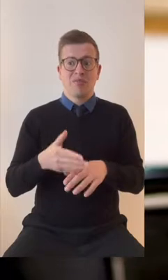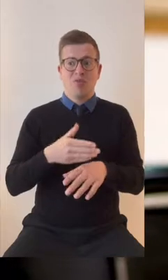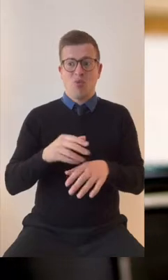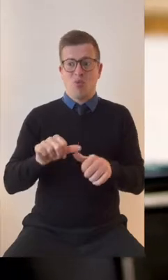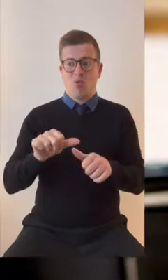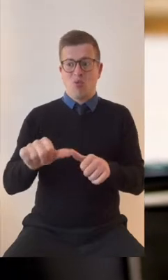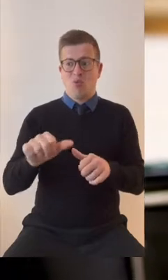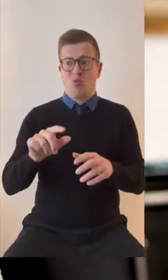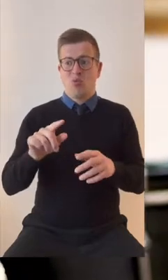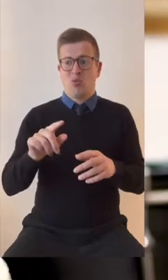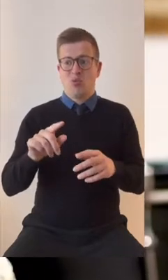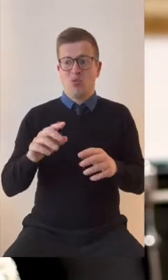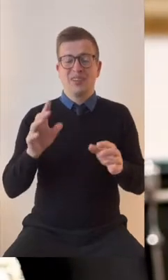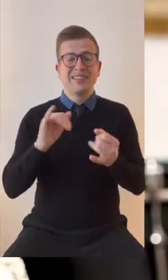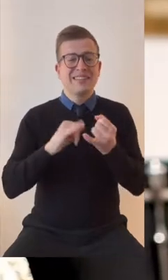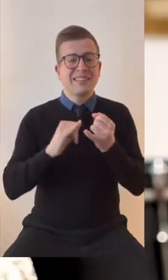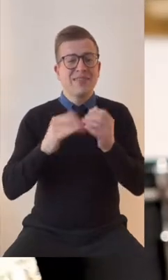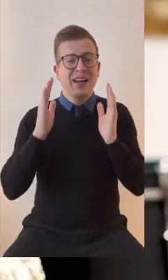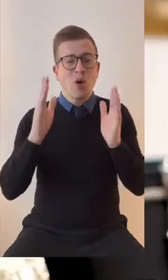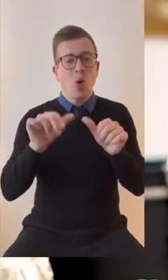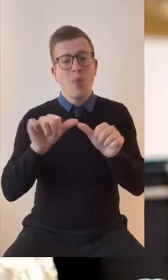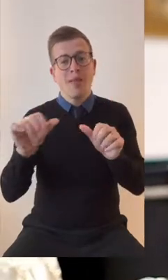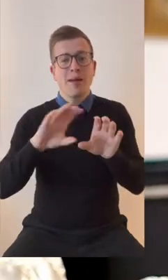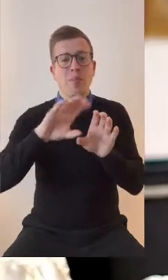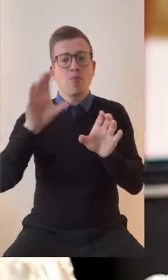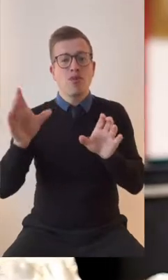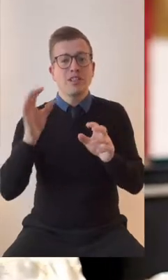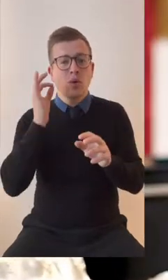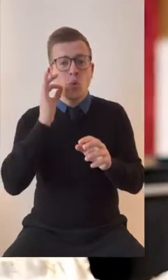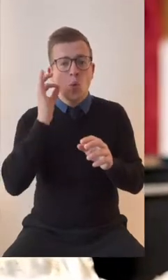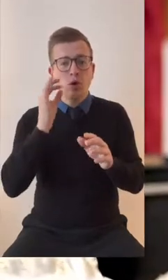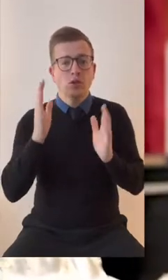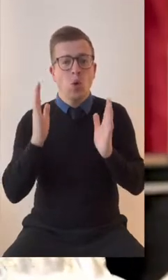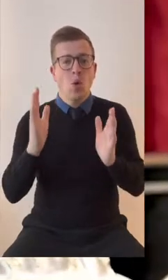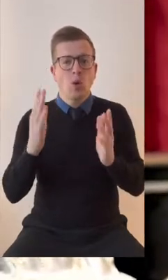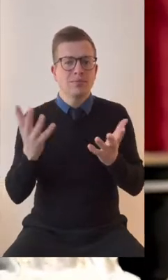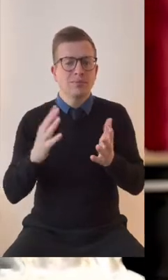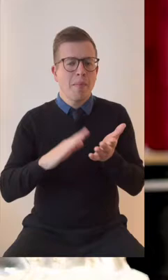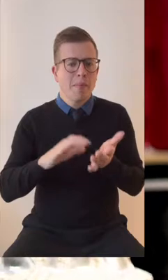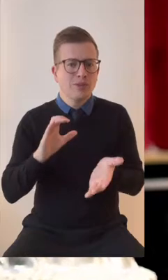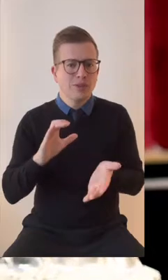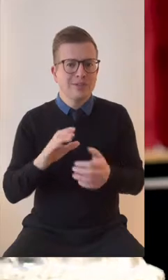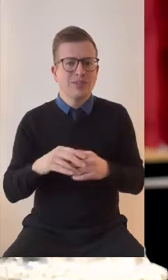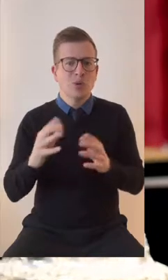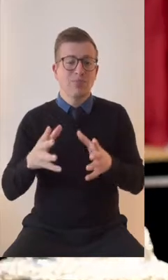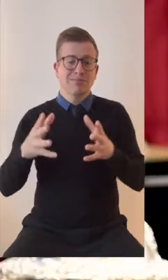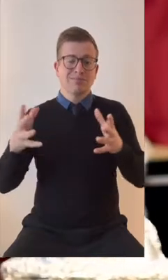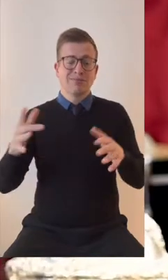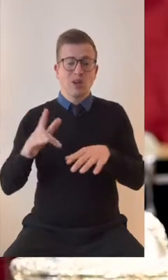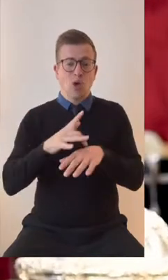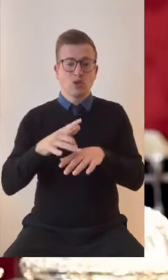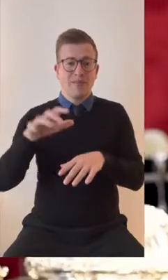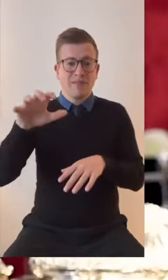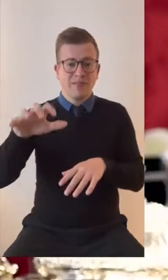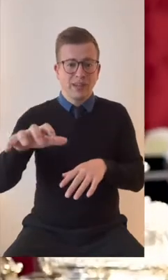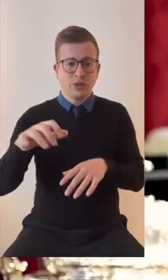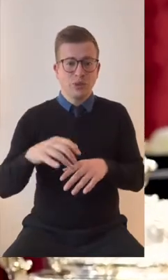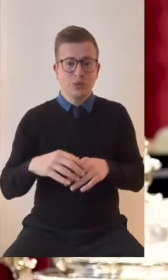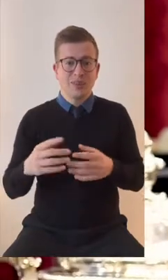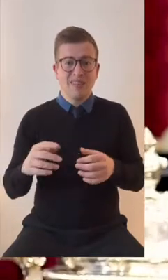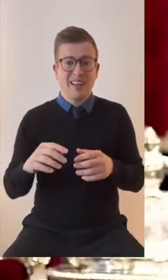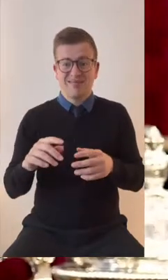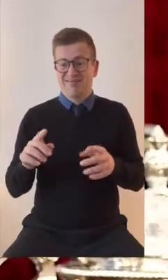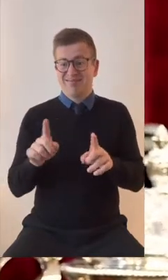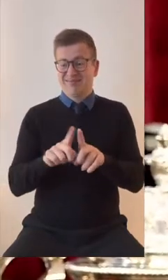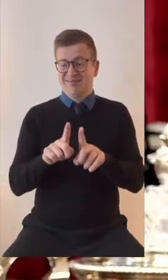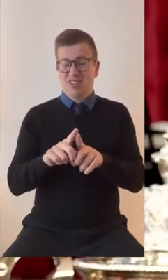Symphony Hall. I think there was one near it was at the Bridgewater Hall in Manchester. So those big concert venues, and then even like sort of